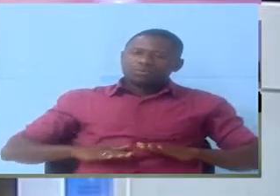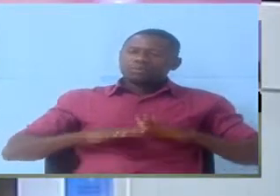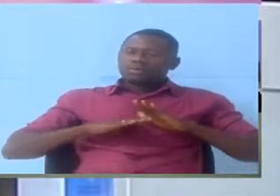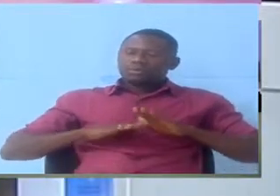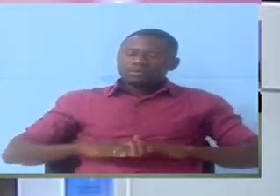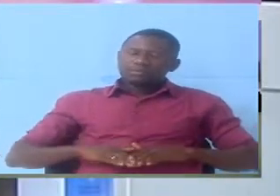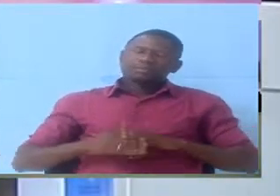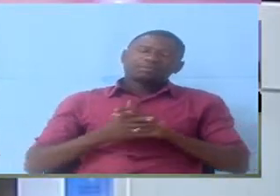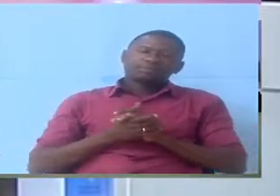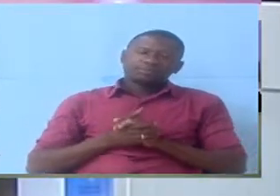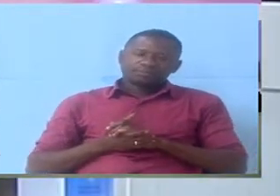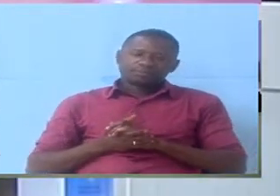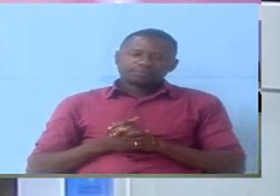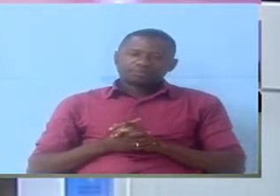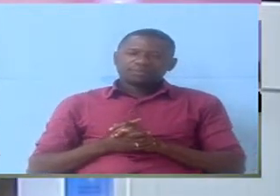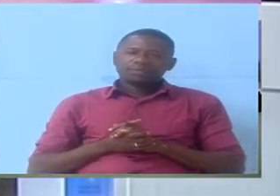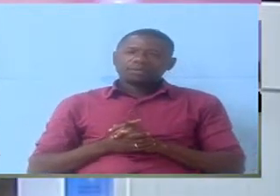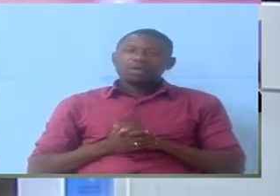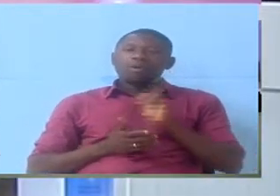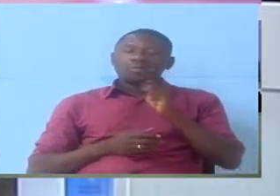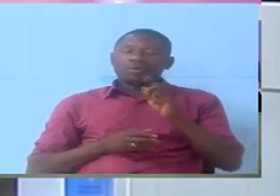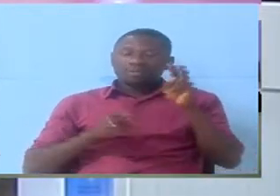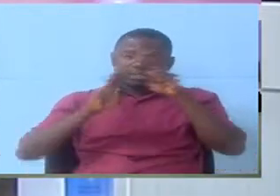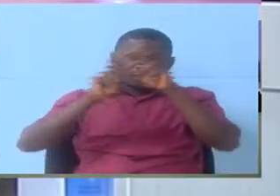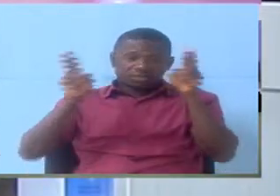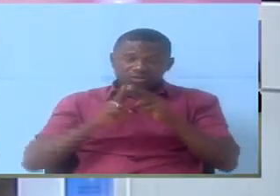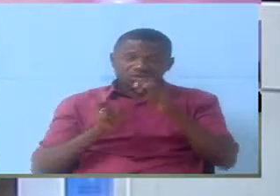Rest and recuperation. Recuperation. So, but as an international staff,